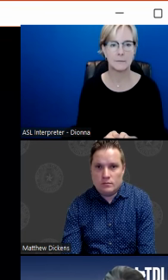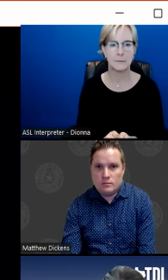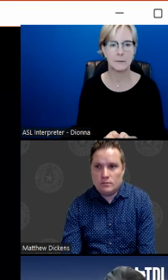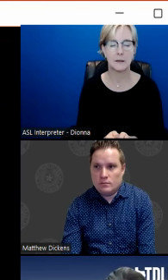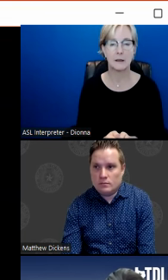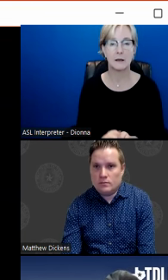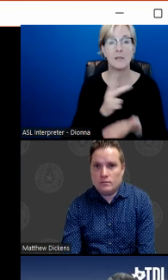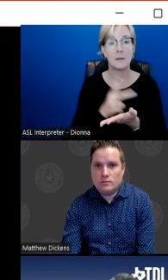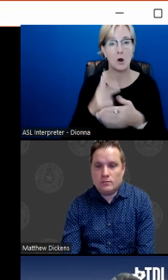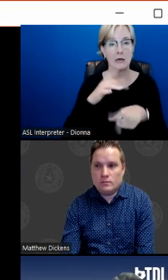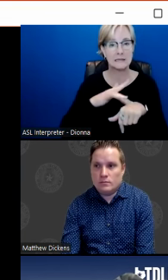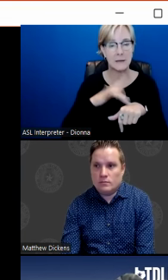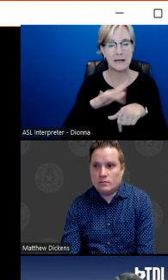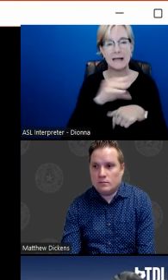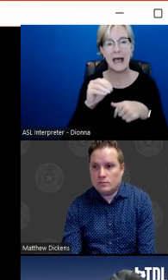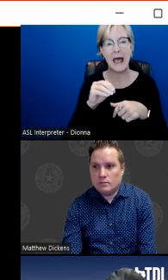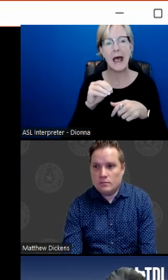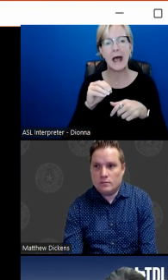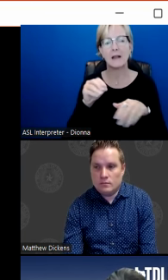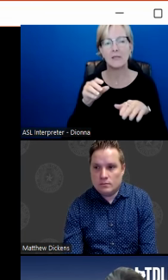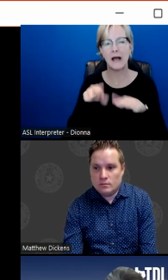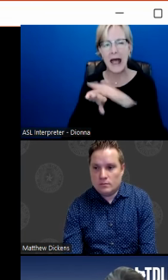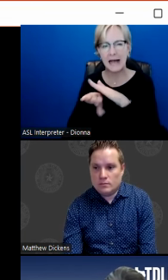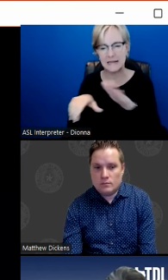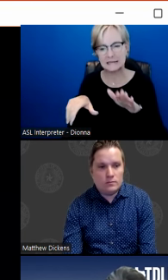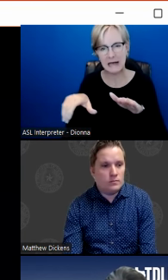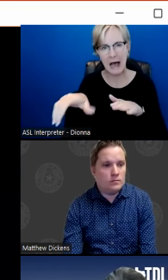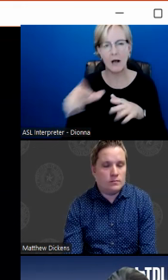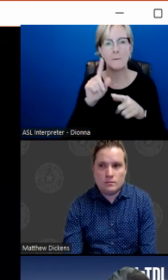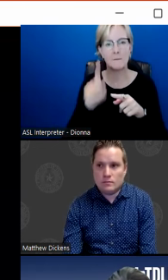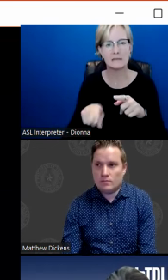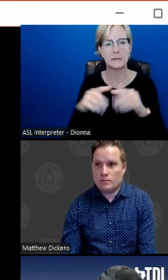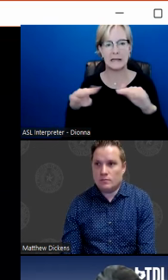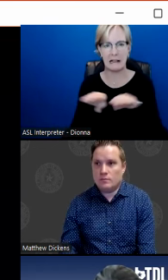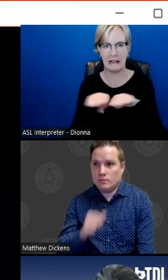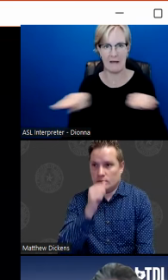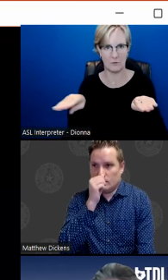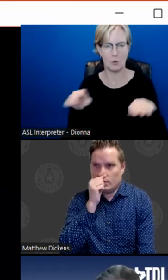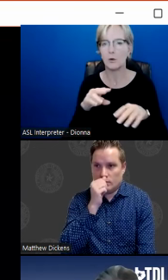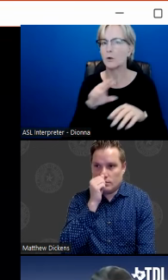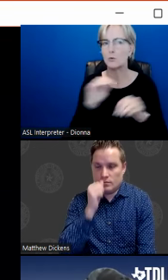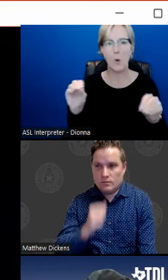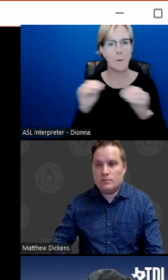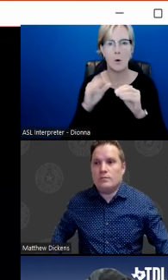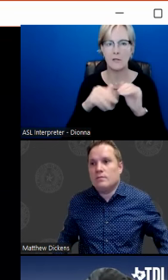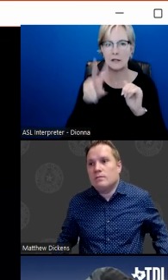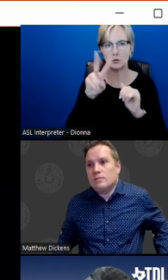The parking space and associated access aisle must be level, meaning no more than 2% slope in any direction,